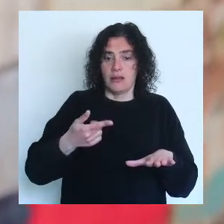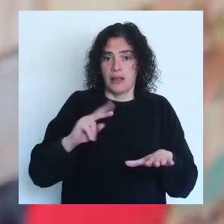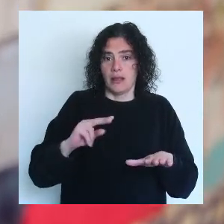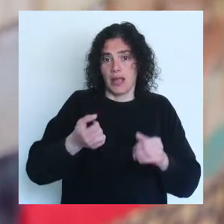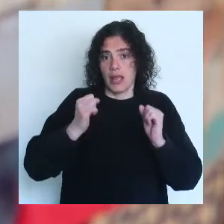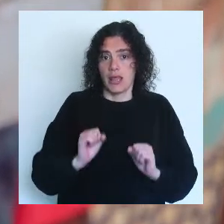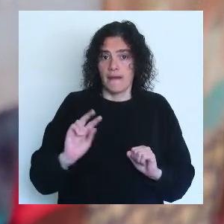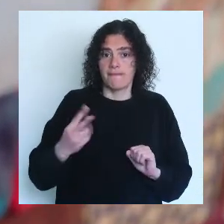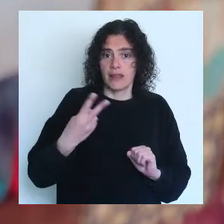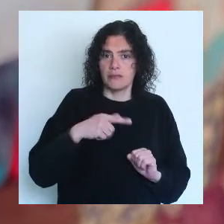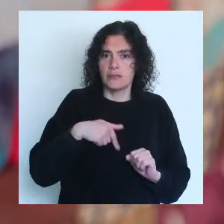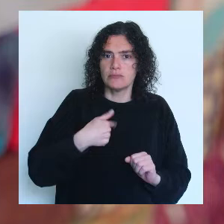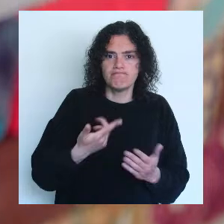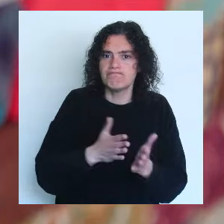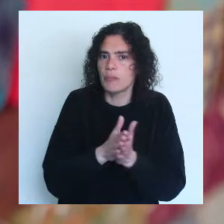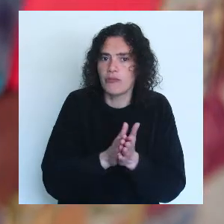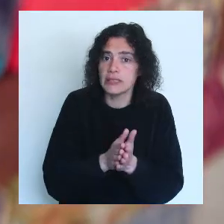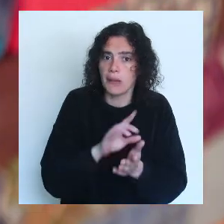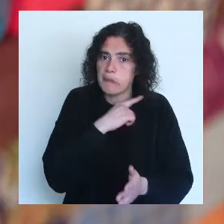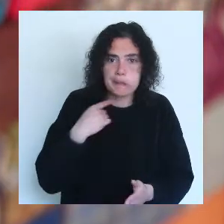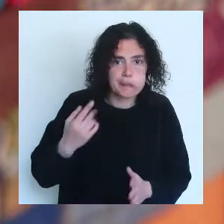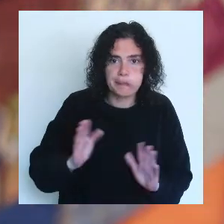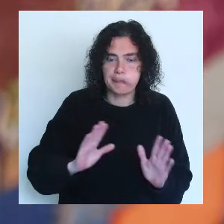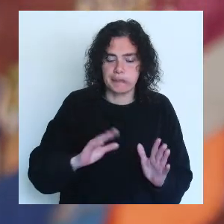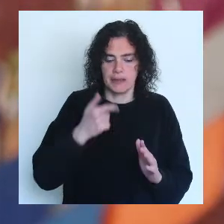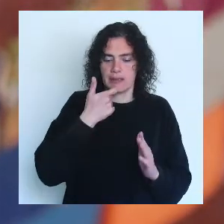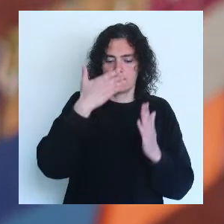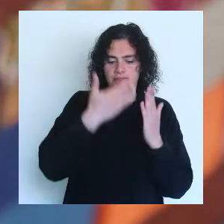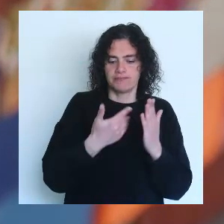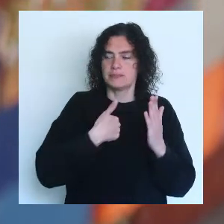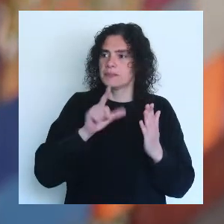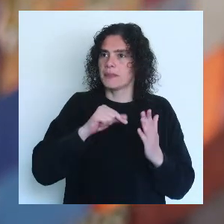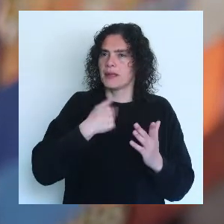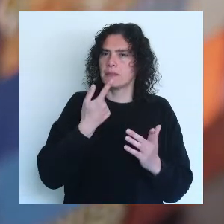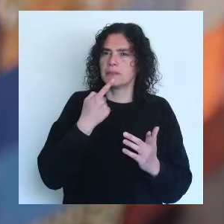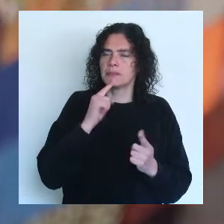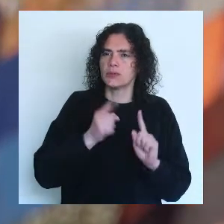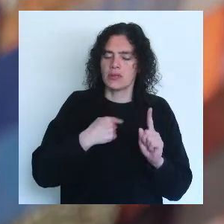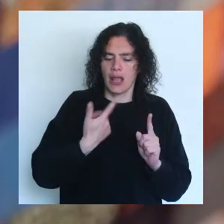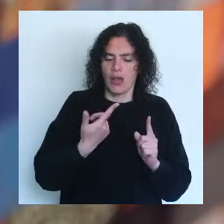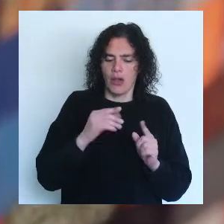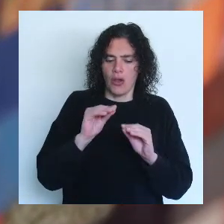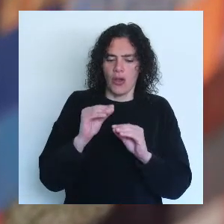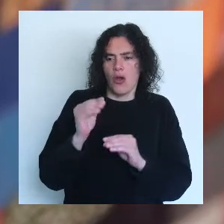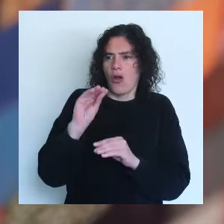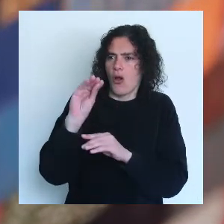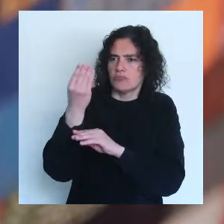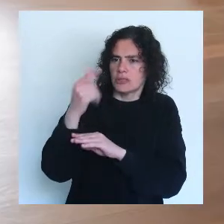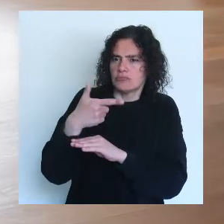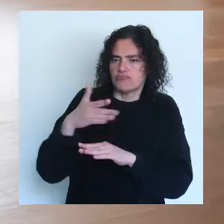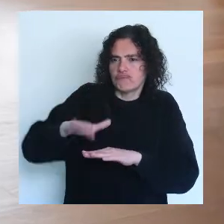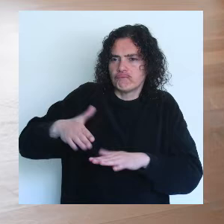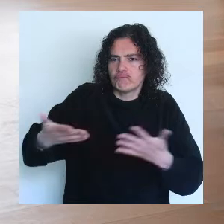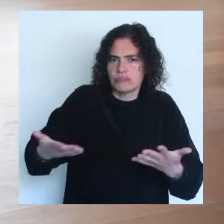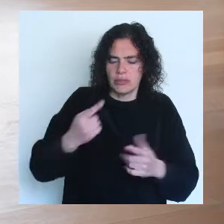table with two chairs, but you cannot really use it. The wall here is also this notion of a minus